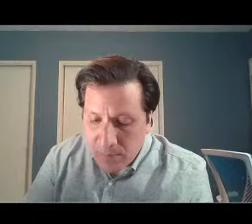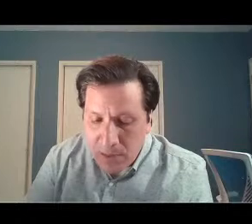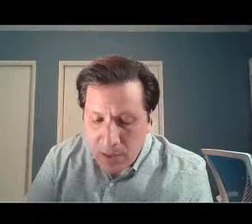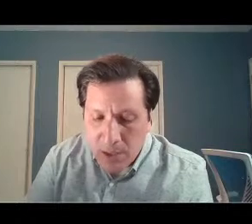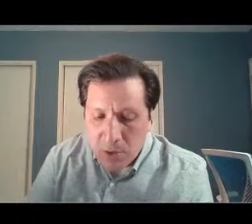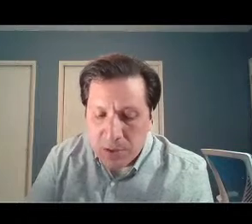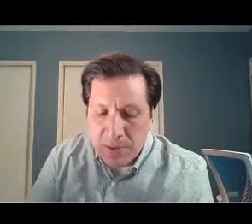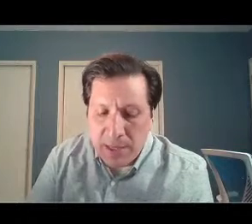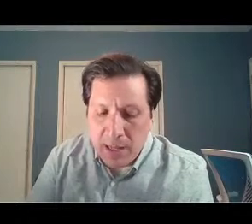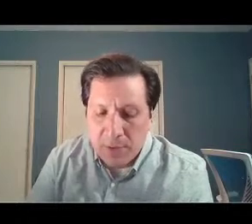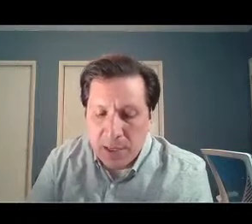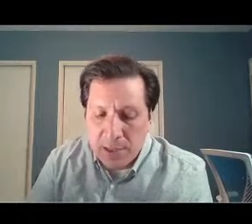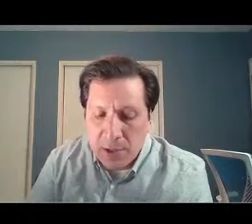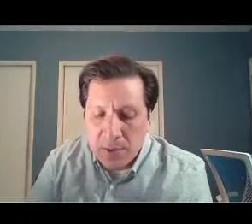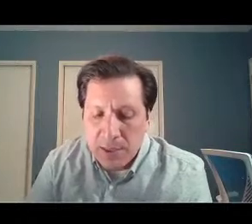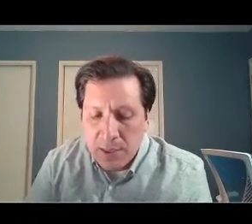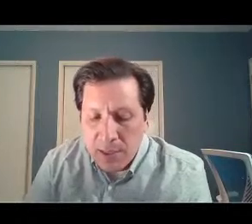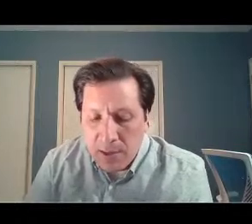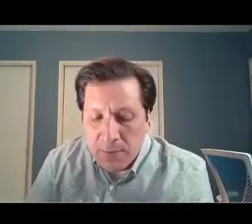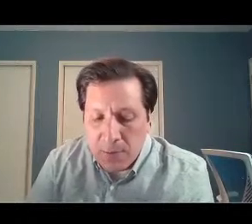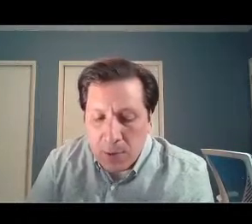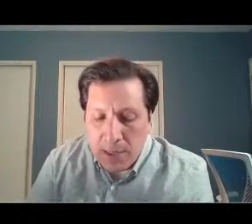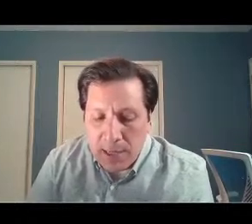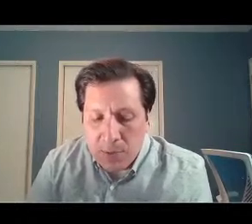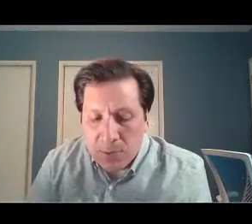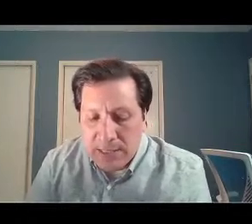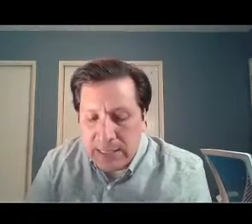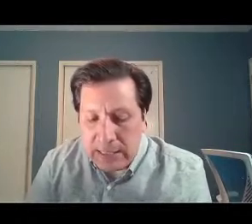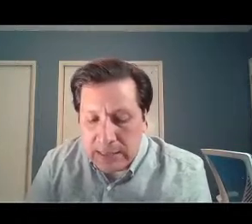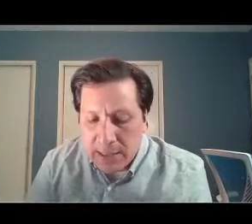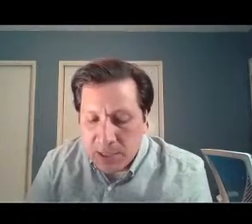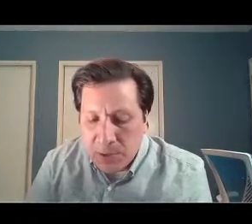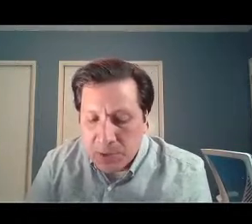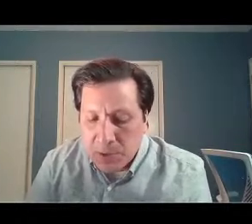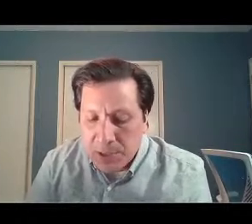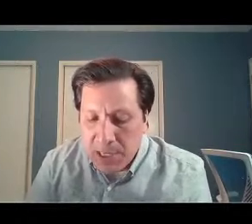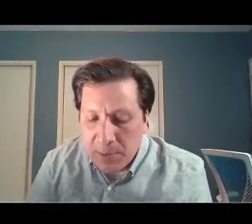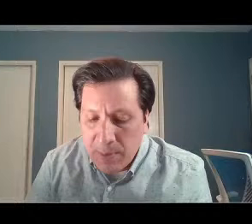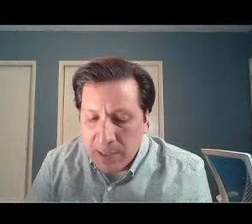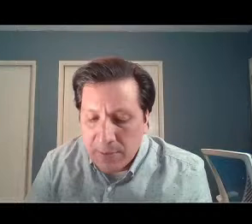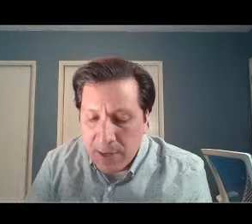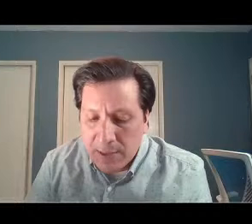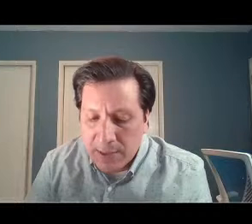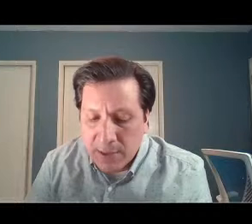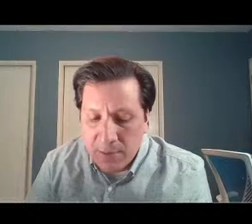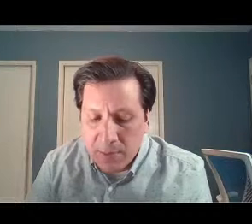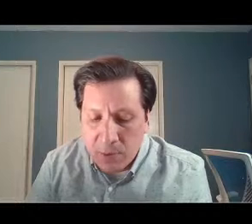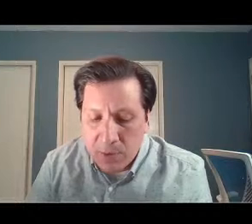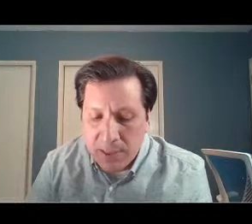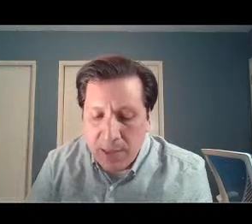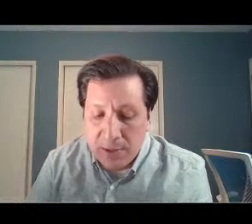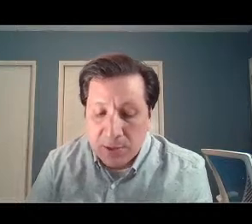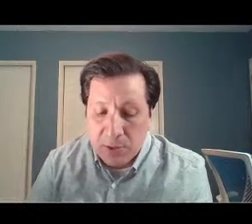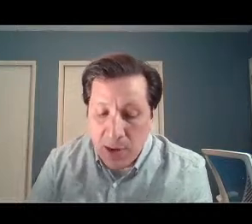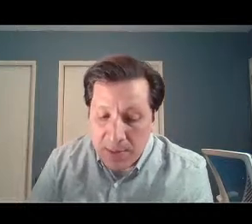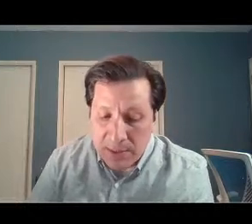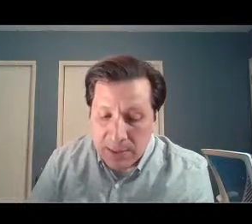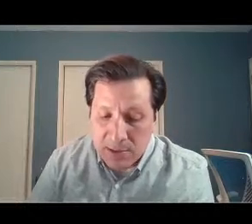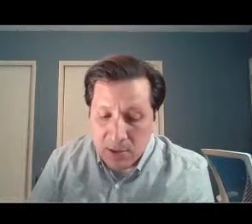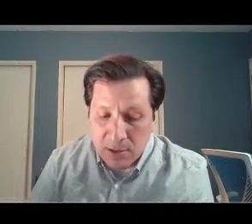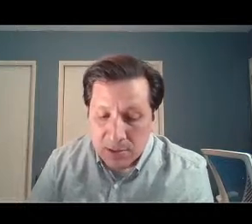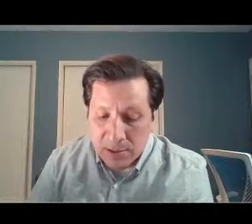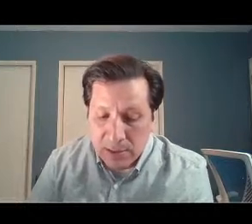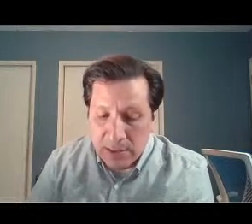session in accordance with California Ed code 4916 an exposion order shall remain in effect until the governing board in a manner